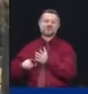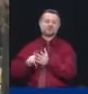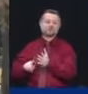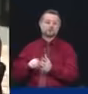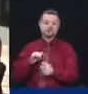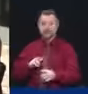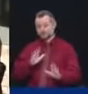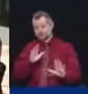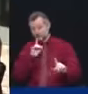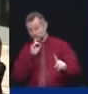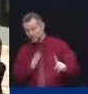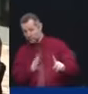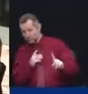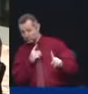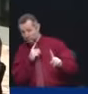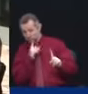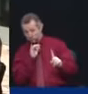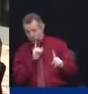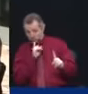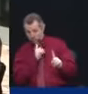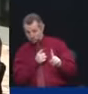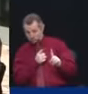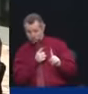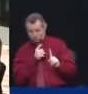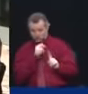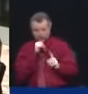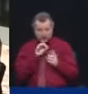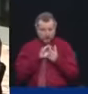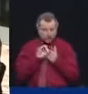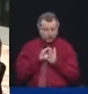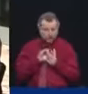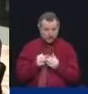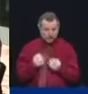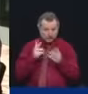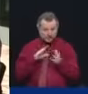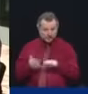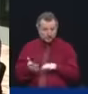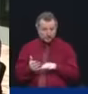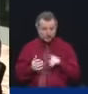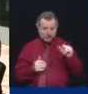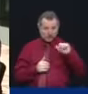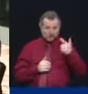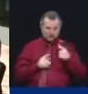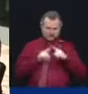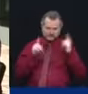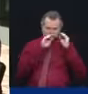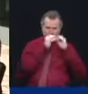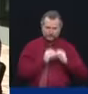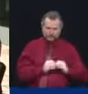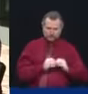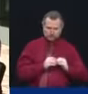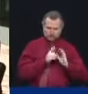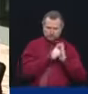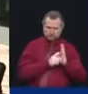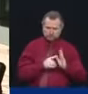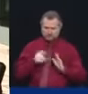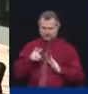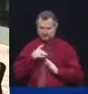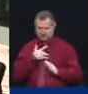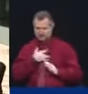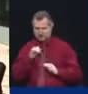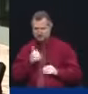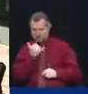By the fact that the undercounted deaths that the Attorney General had released in her report, do you still believe that that is not the case,